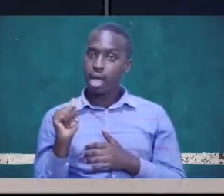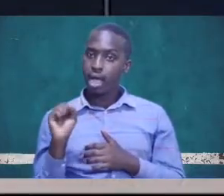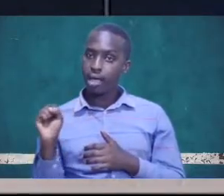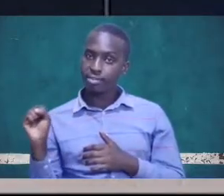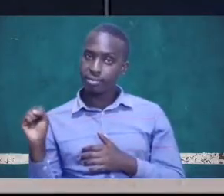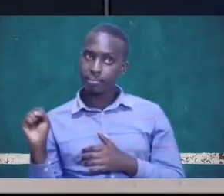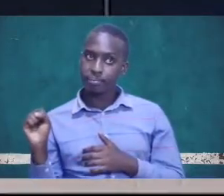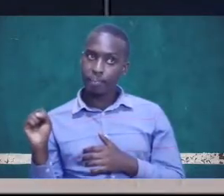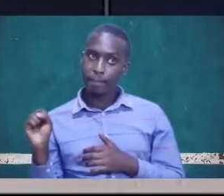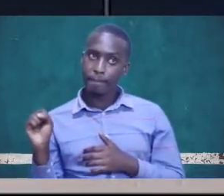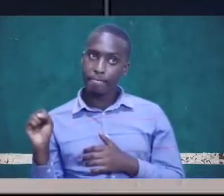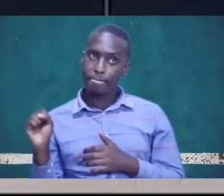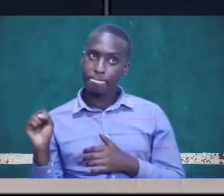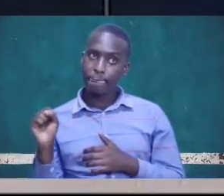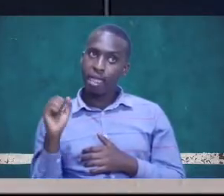have a mass of